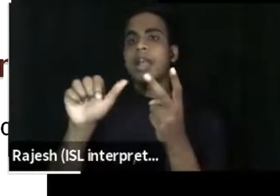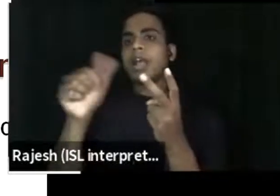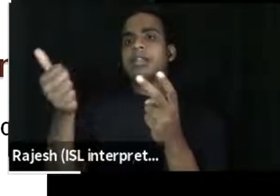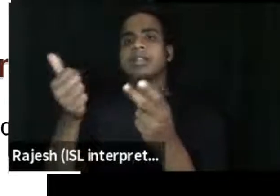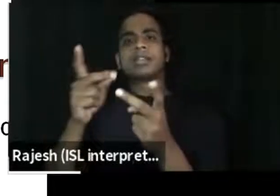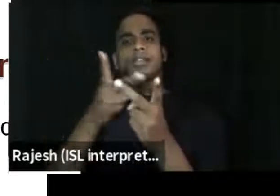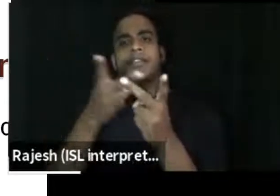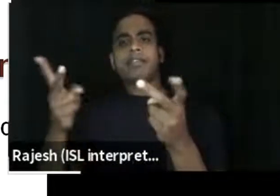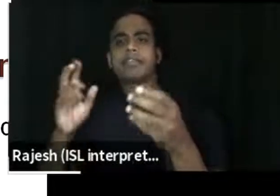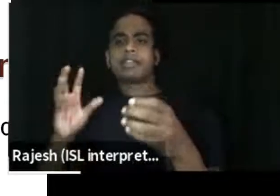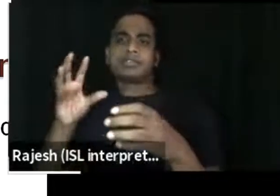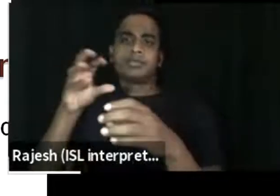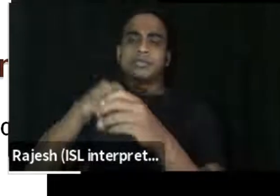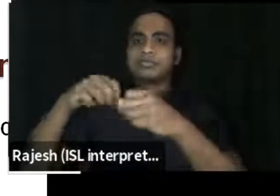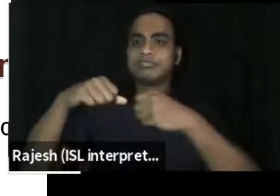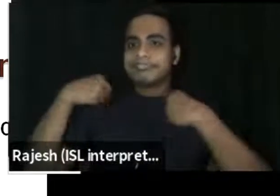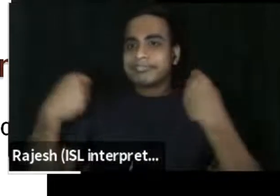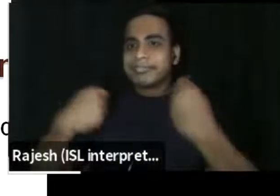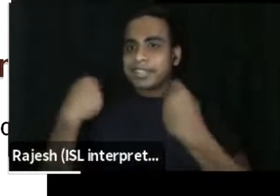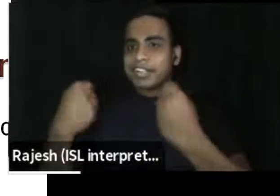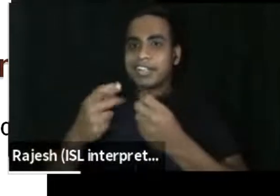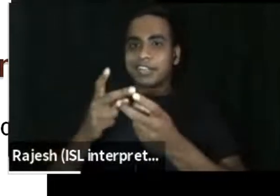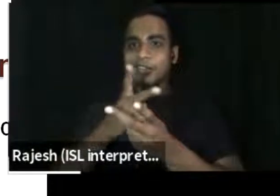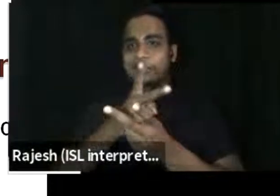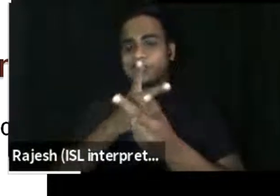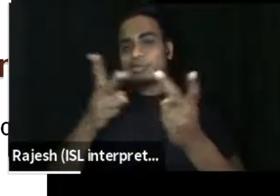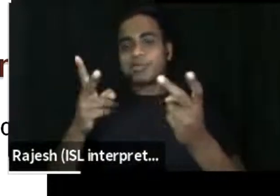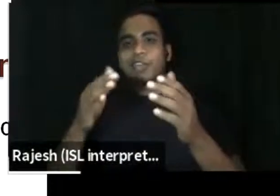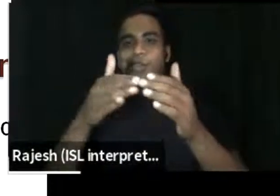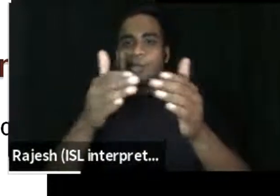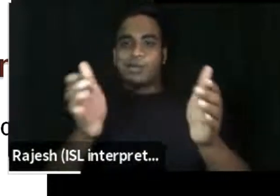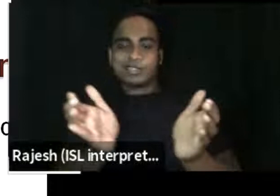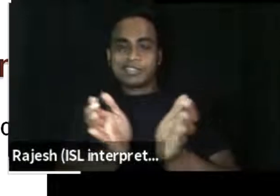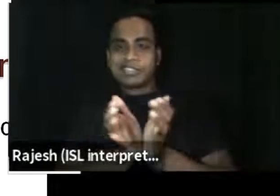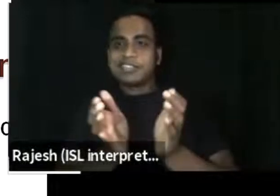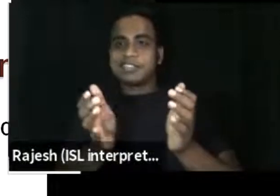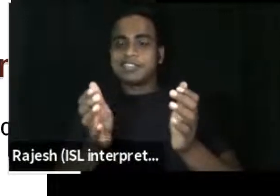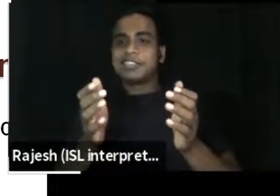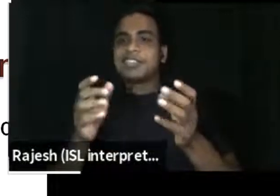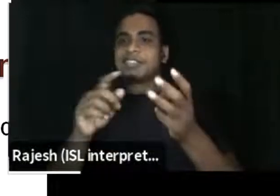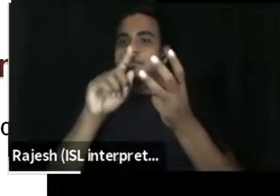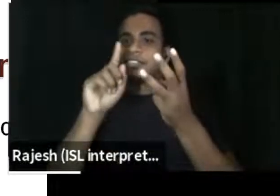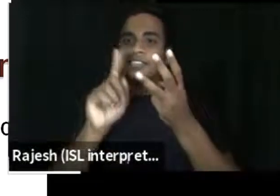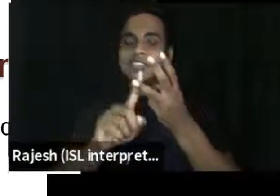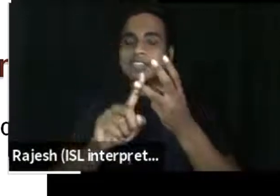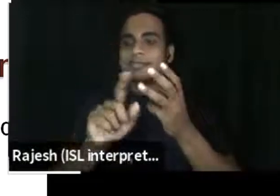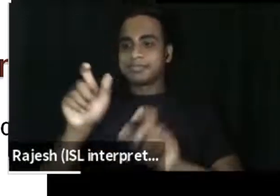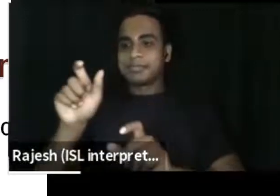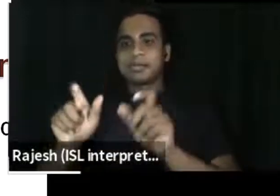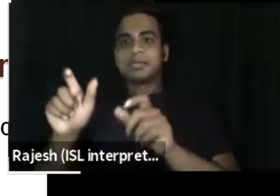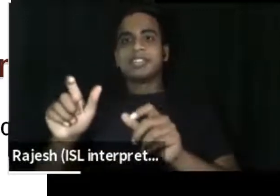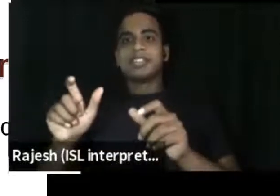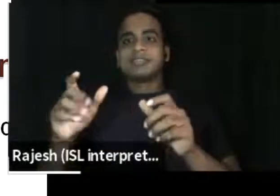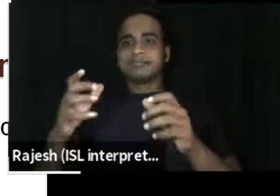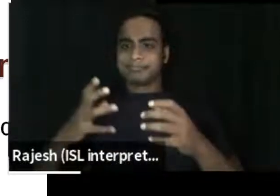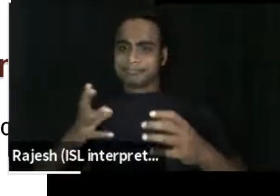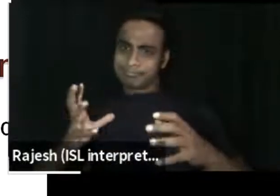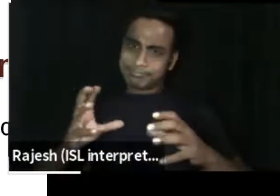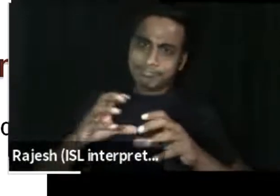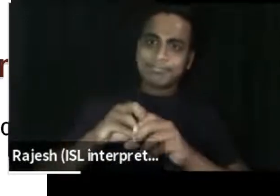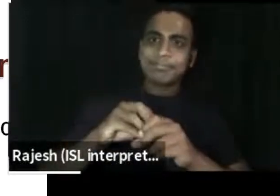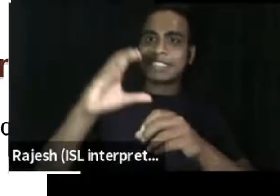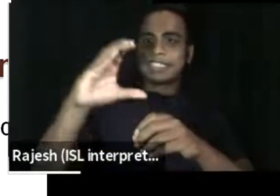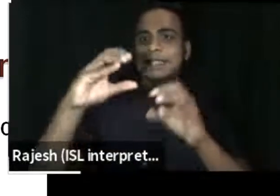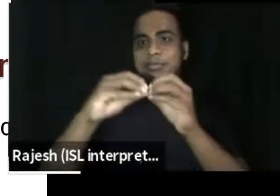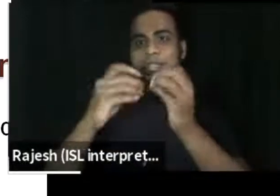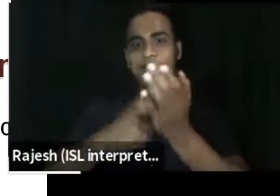actions that is going on in the community, and people are involved in community-based